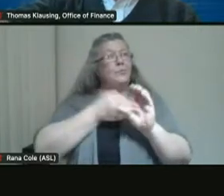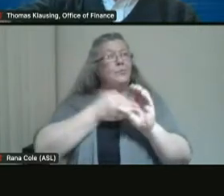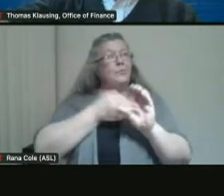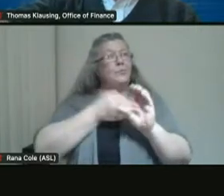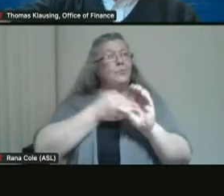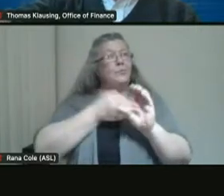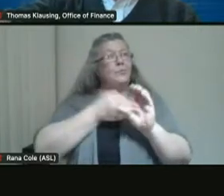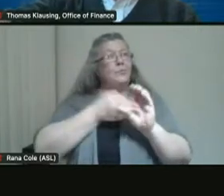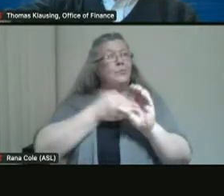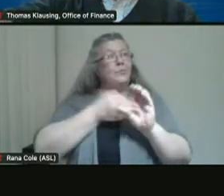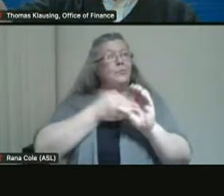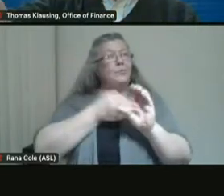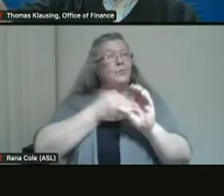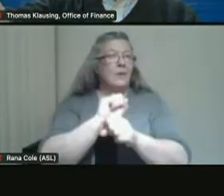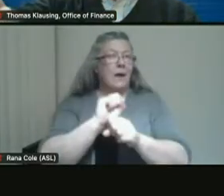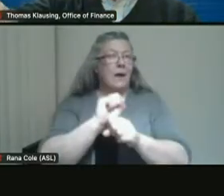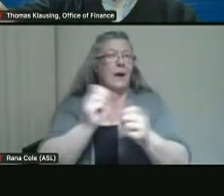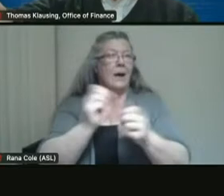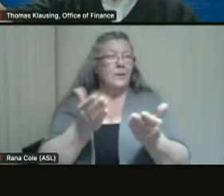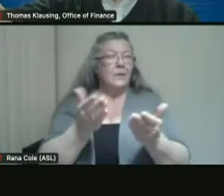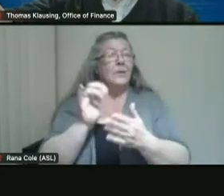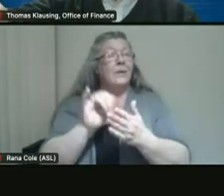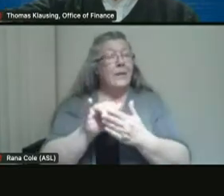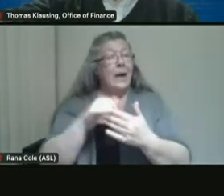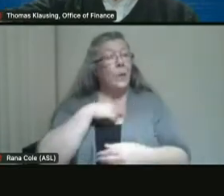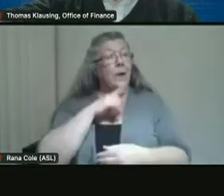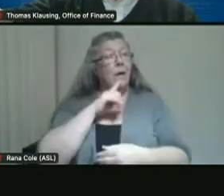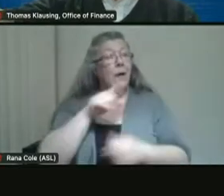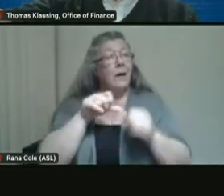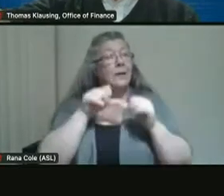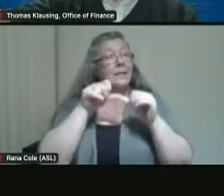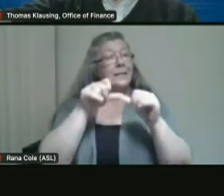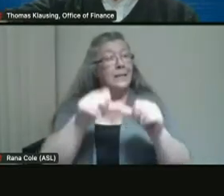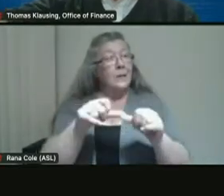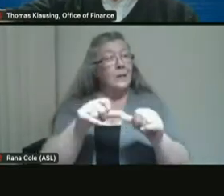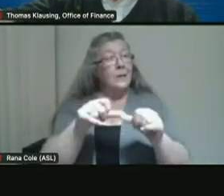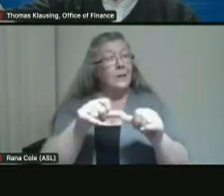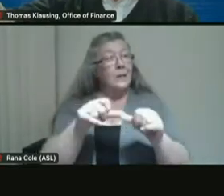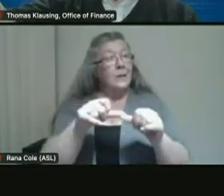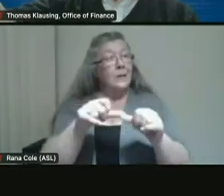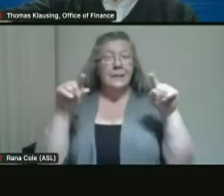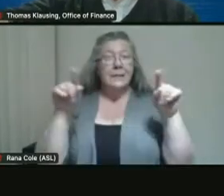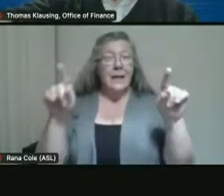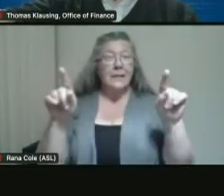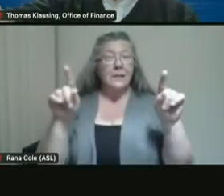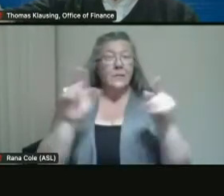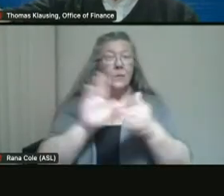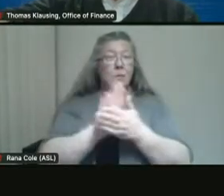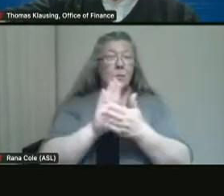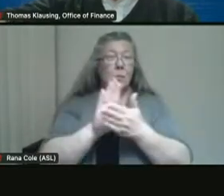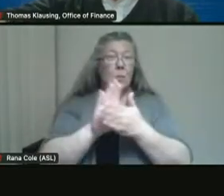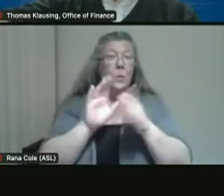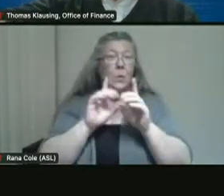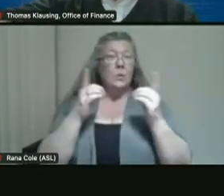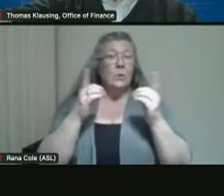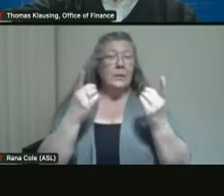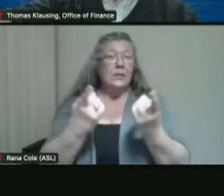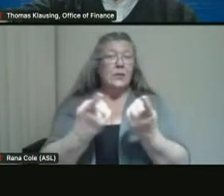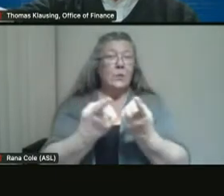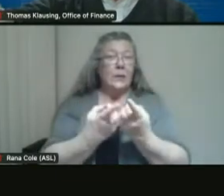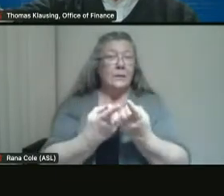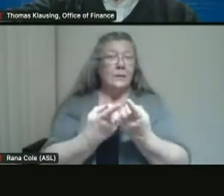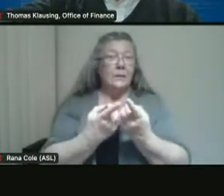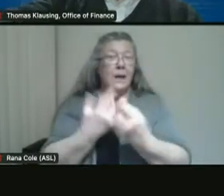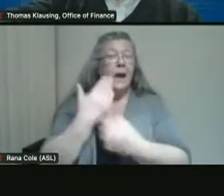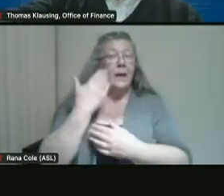know that's been a recruitment effort that we've benefited from in so many different ways. But I know we have our expert, Dr. Marks,